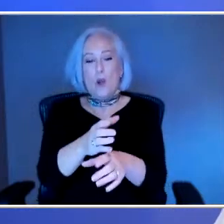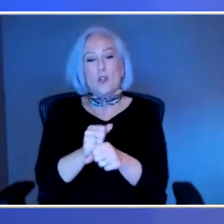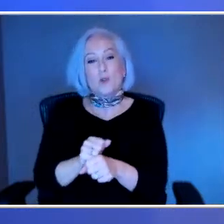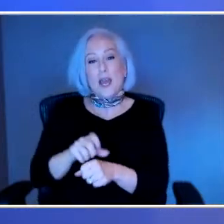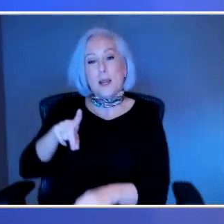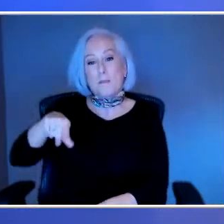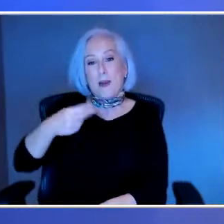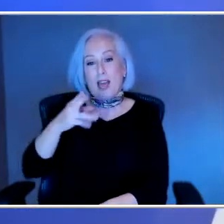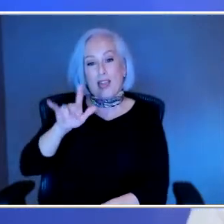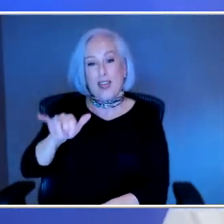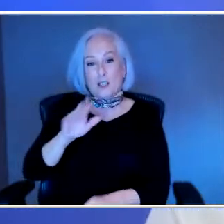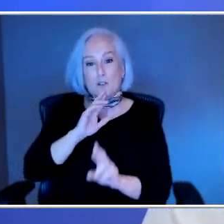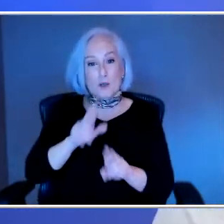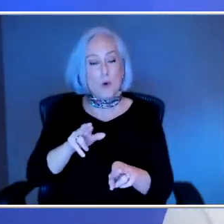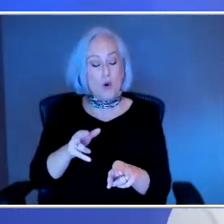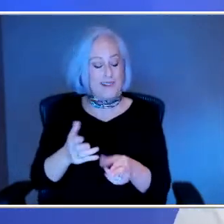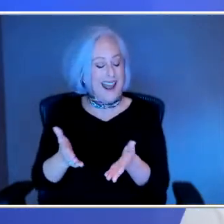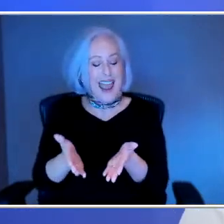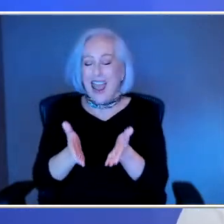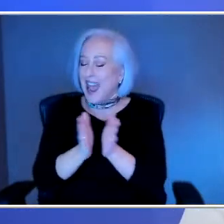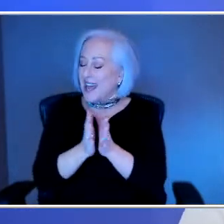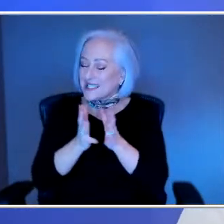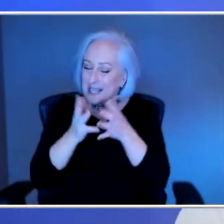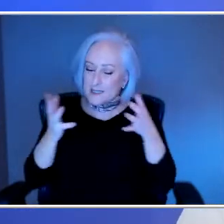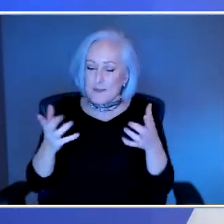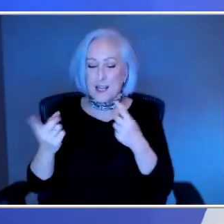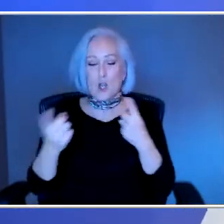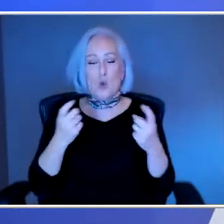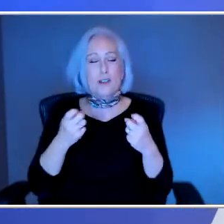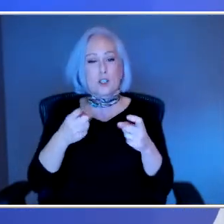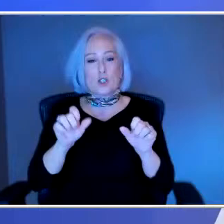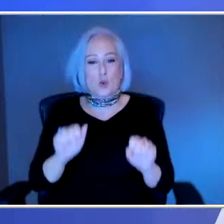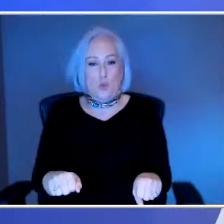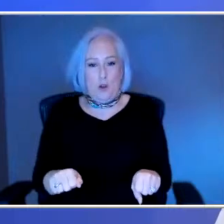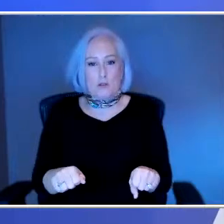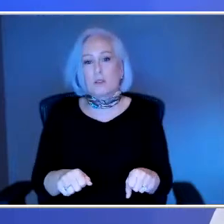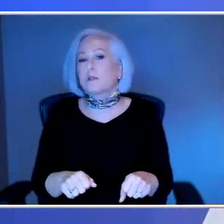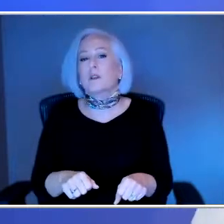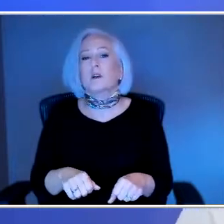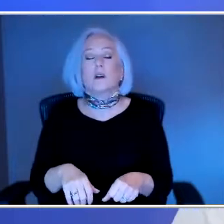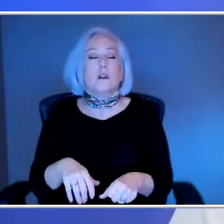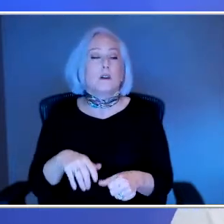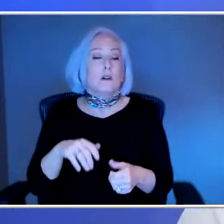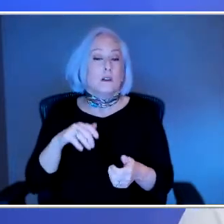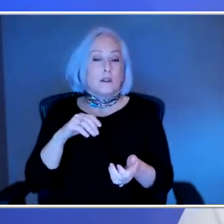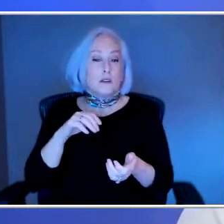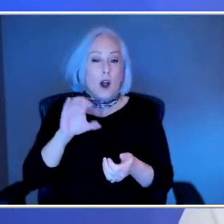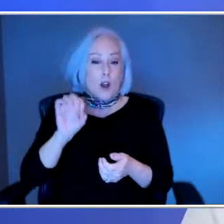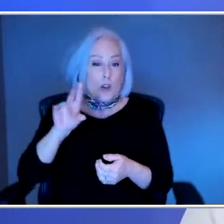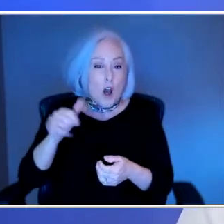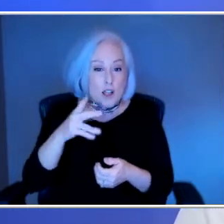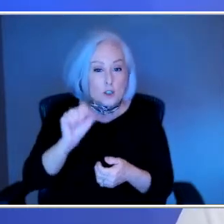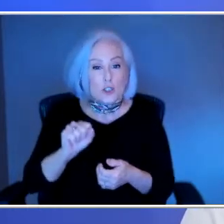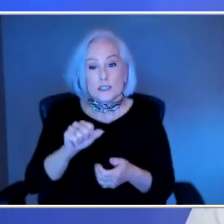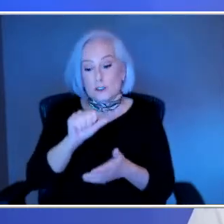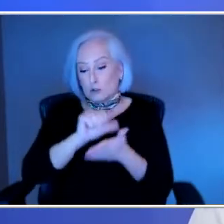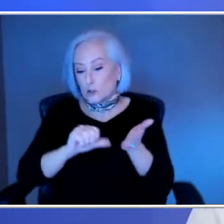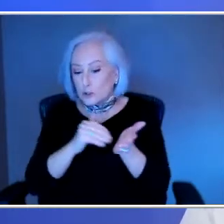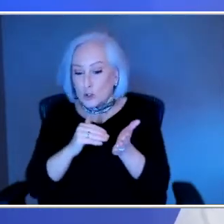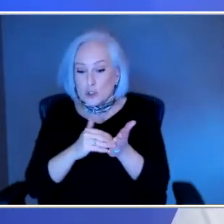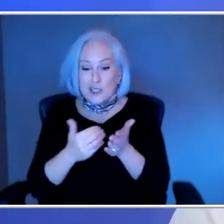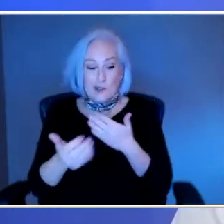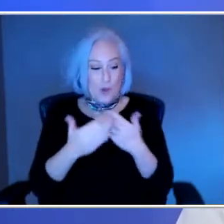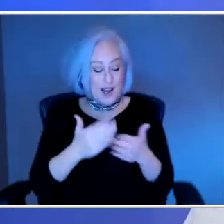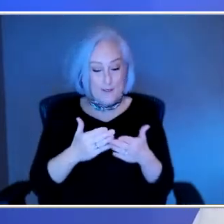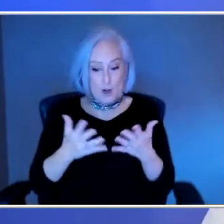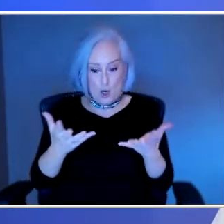as you want to your surgeon, to your oncologist, even to your pathologist. And if you ever have a hunch or you want a second opinion, don't